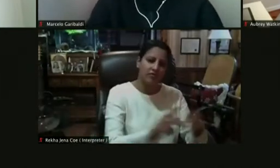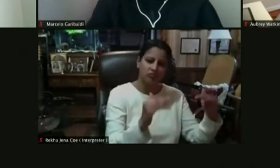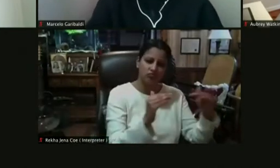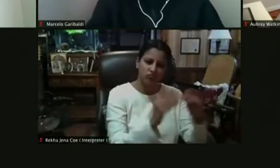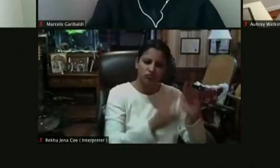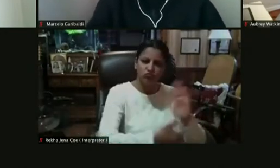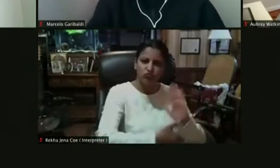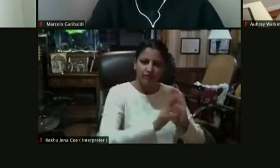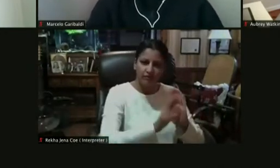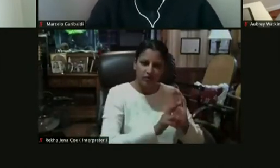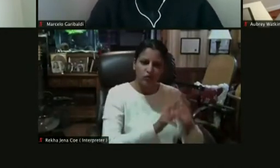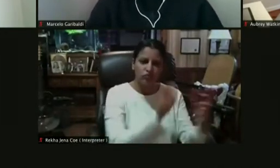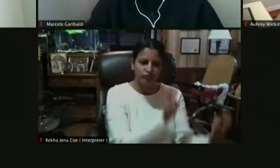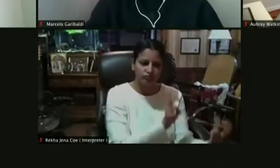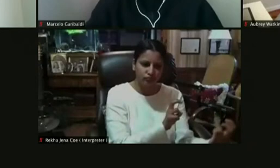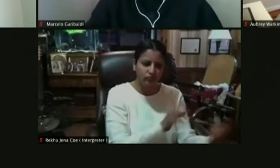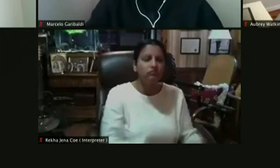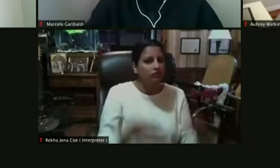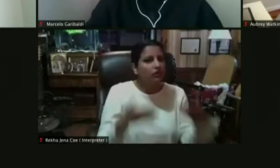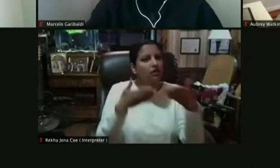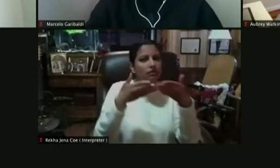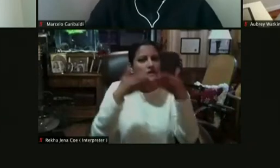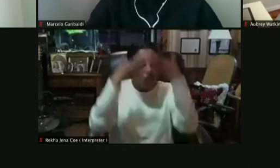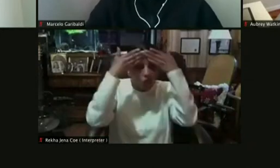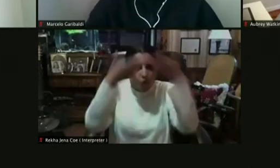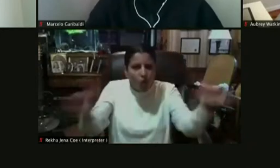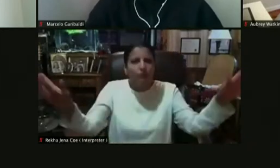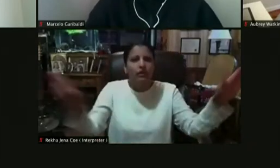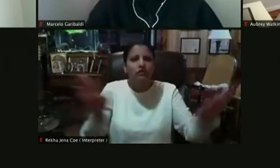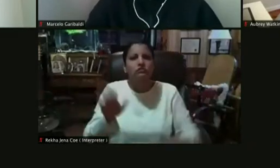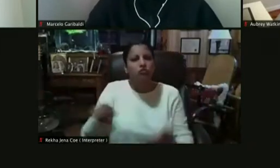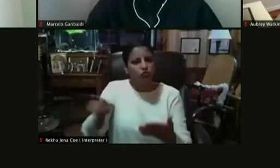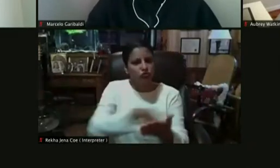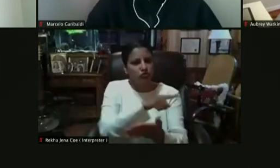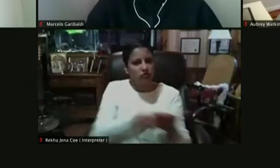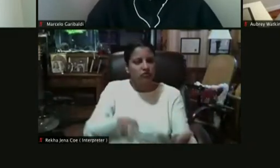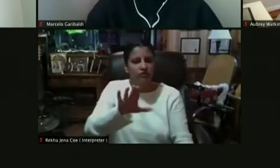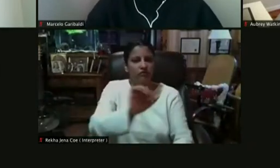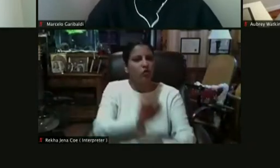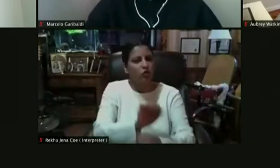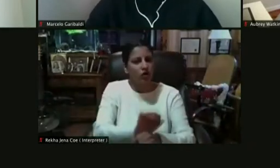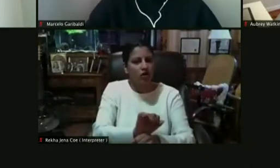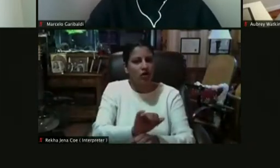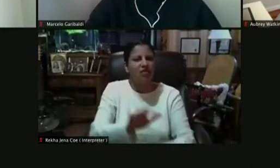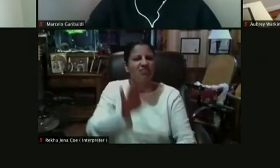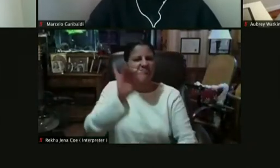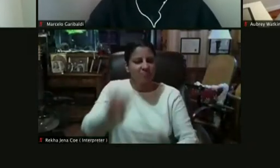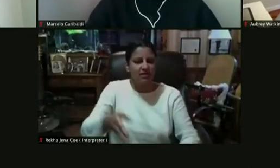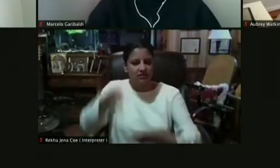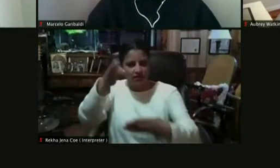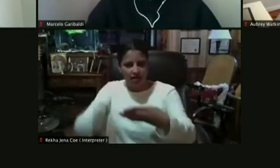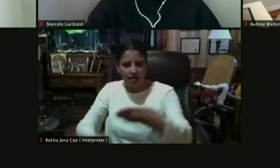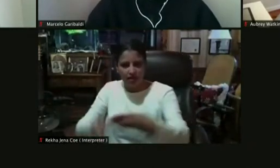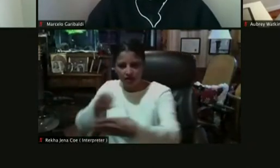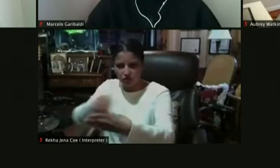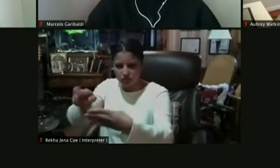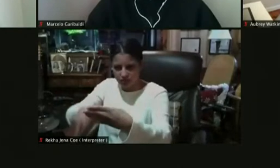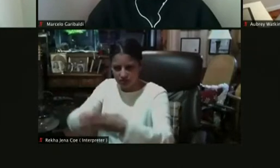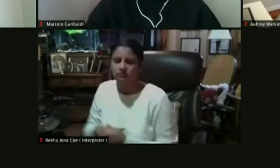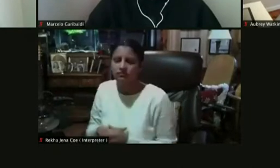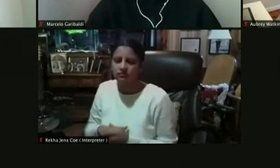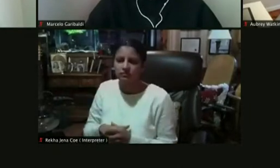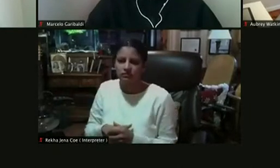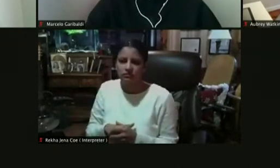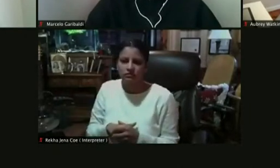be open to criticism of your work is that finishing piece, because everything